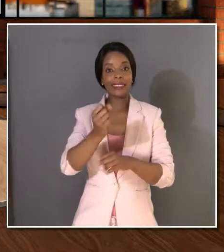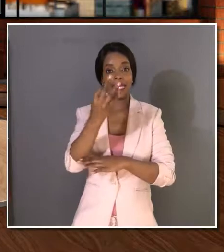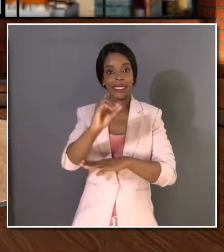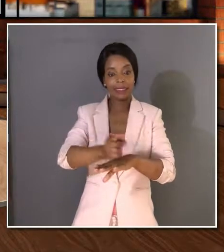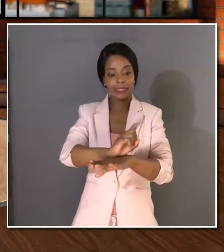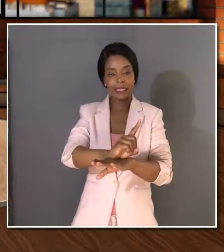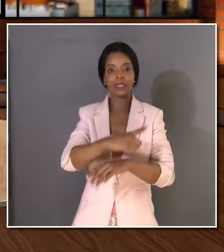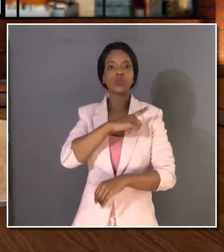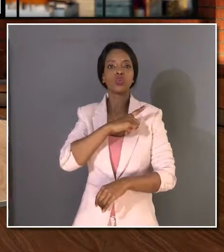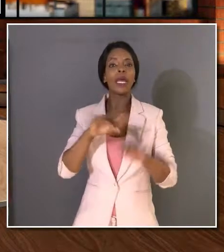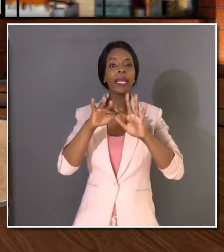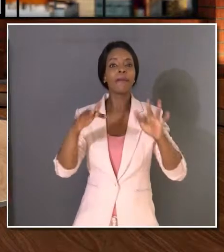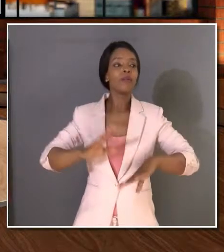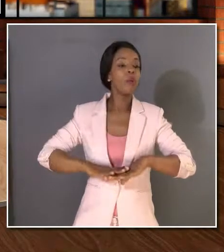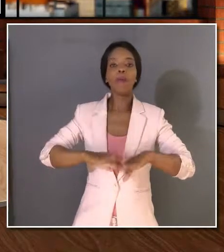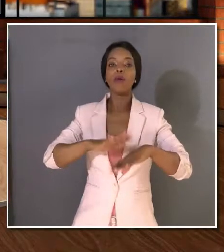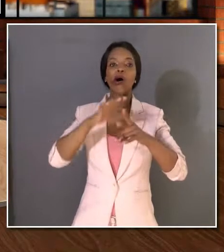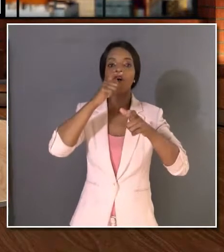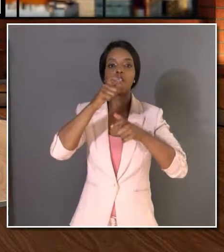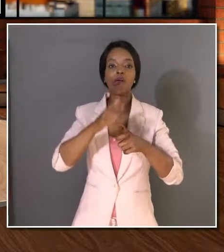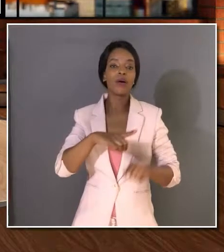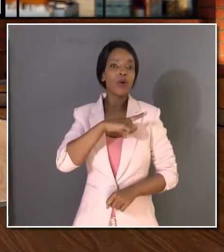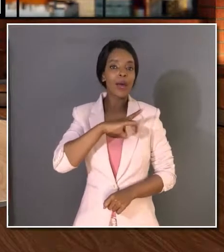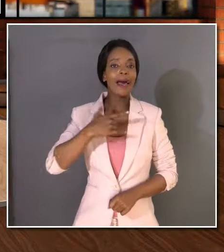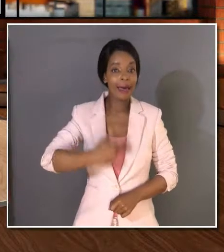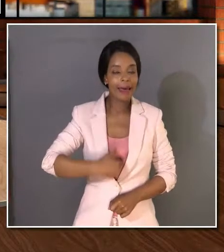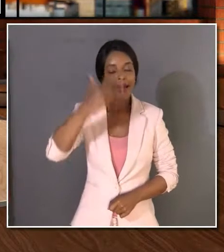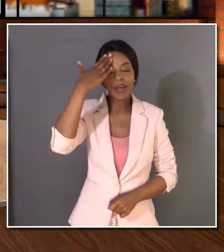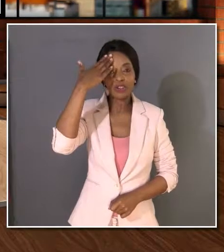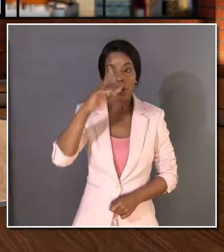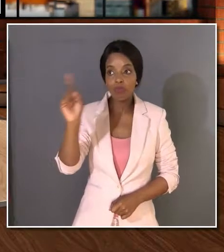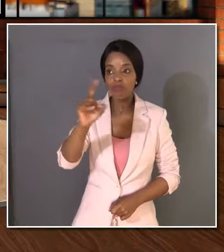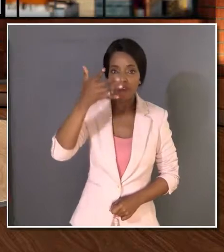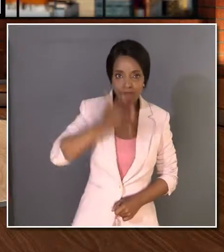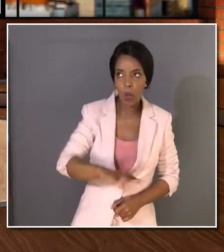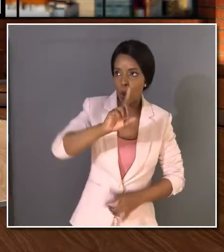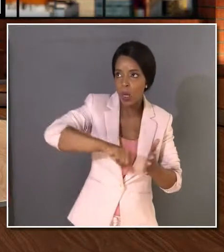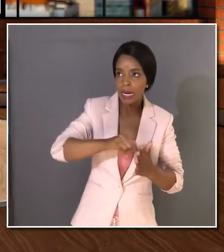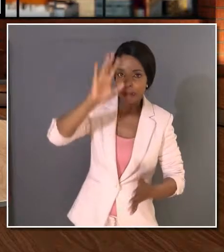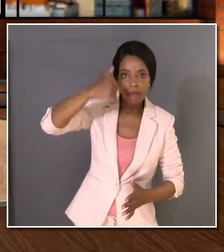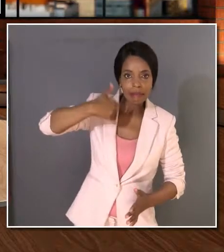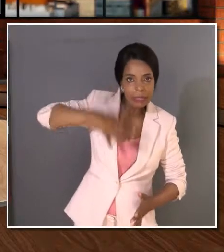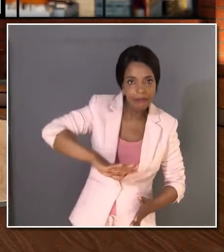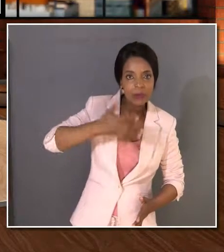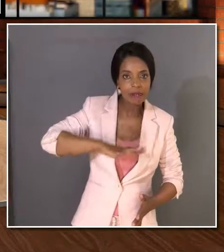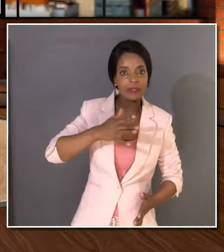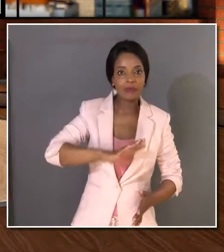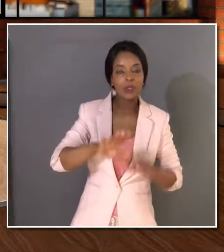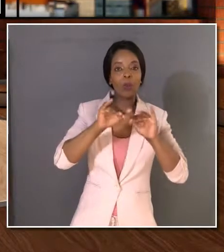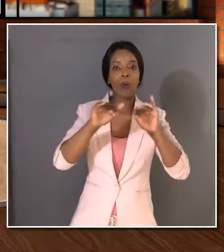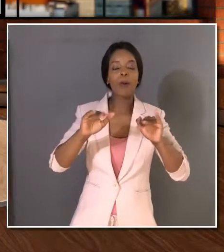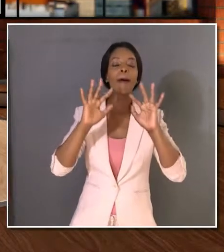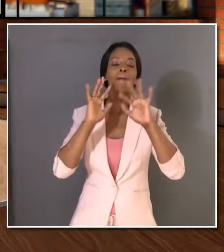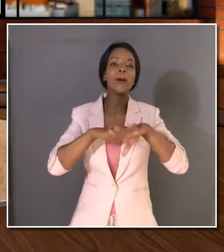couple more of your comments, because I know you love to be heard as well, and we love to share that here. There's a couple of favorites that people have enjoyed.